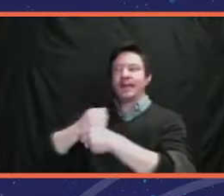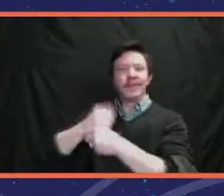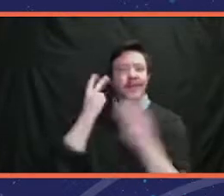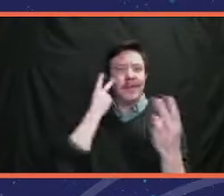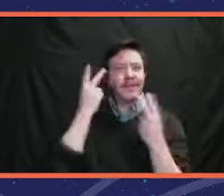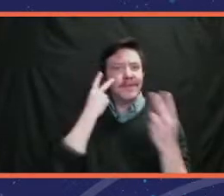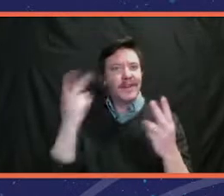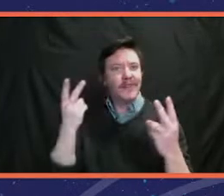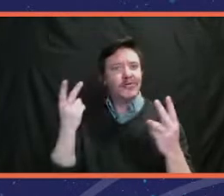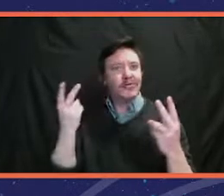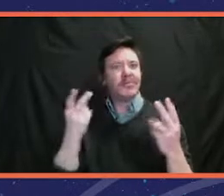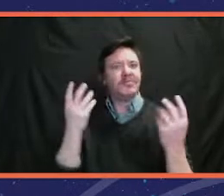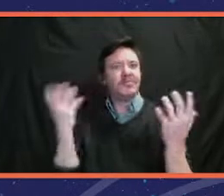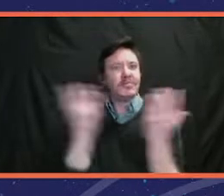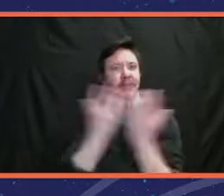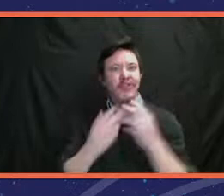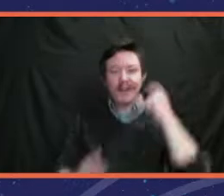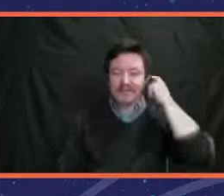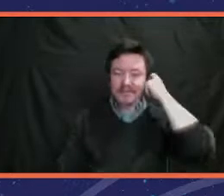with it.